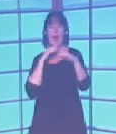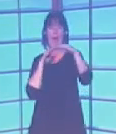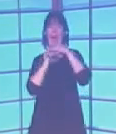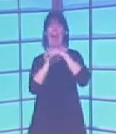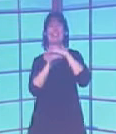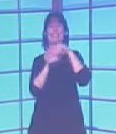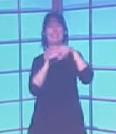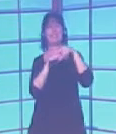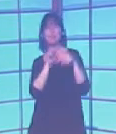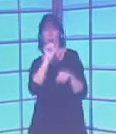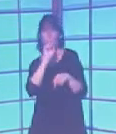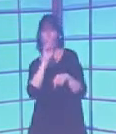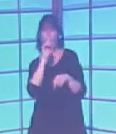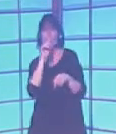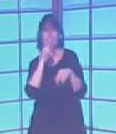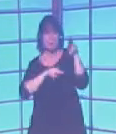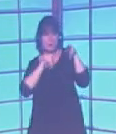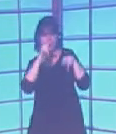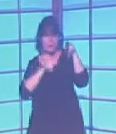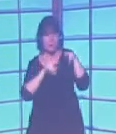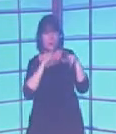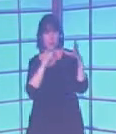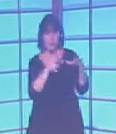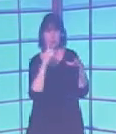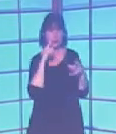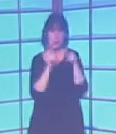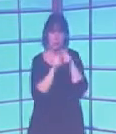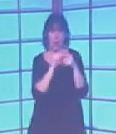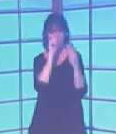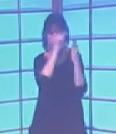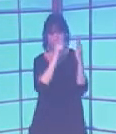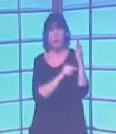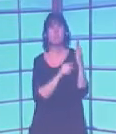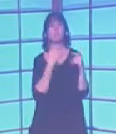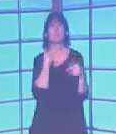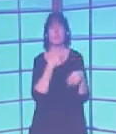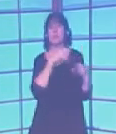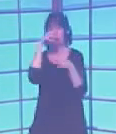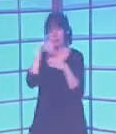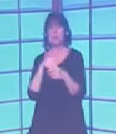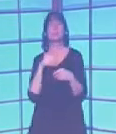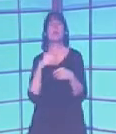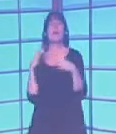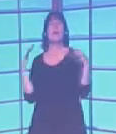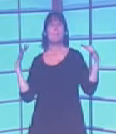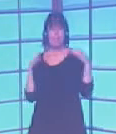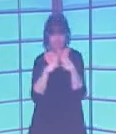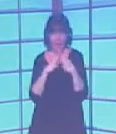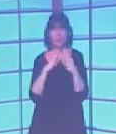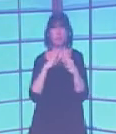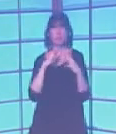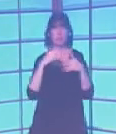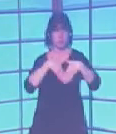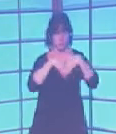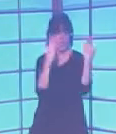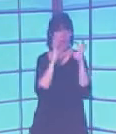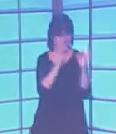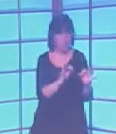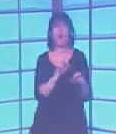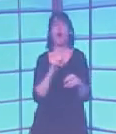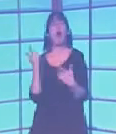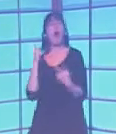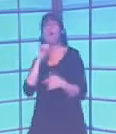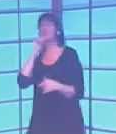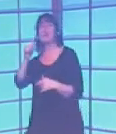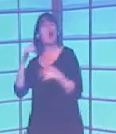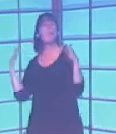depending on the size and nature of the venue, but each audit includes a match day and a non-match day experience to look at accessibility from